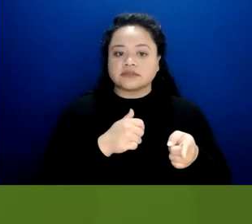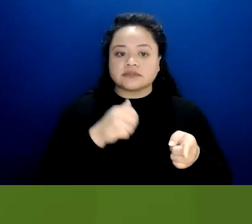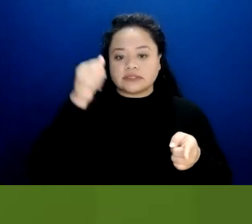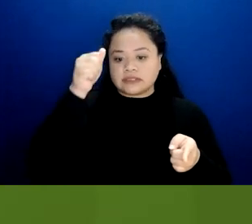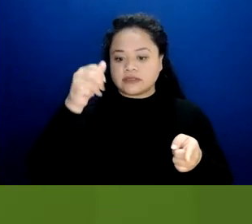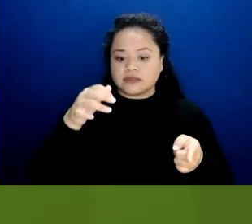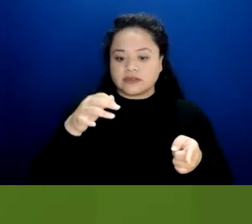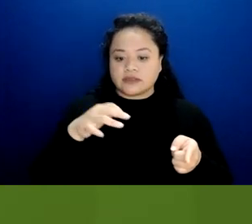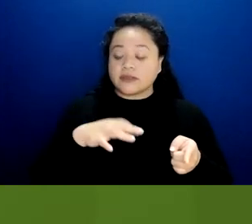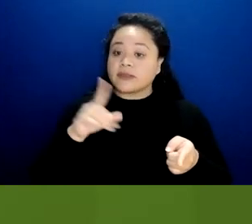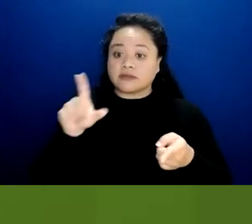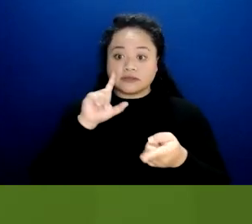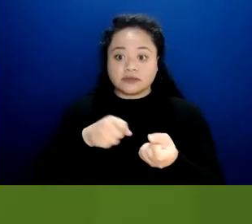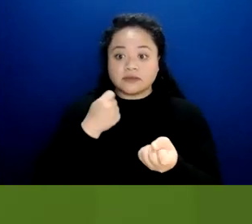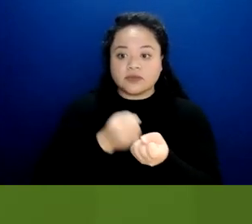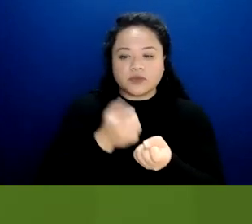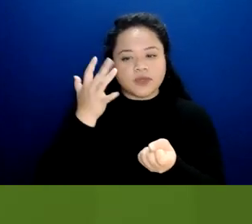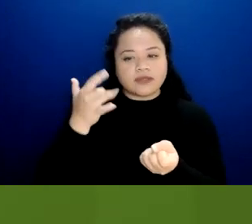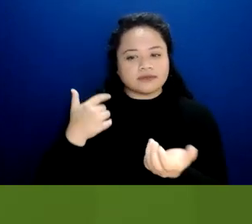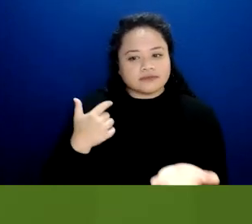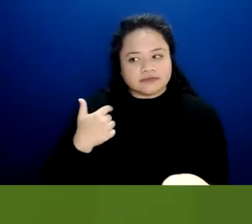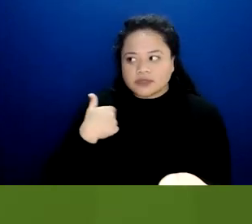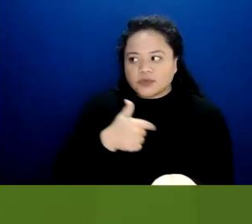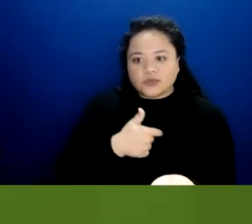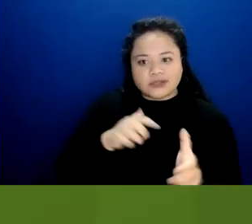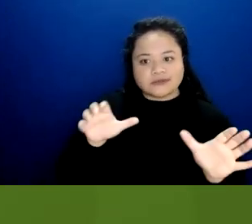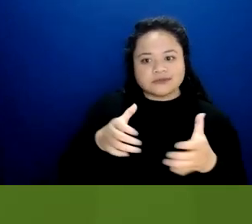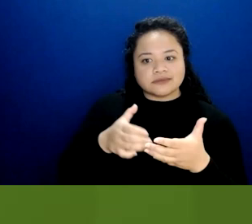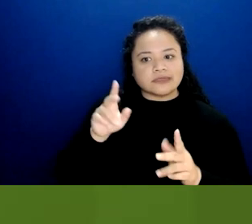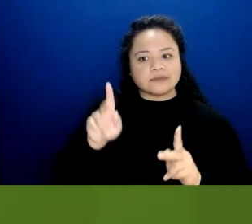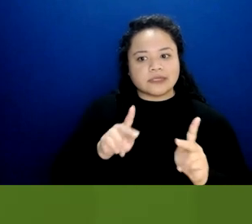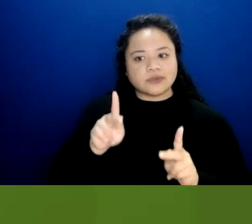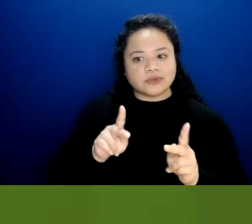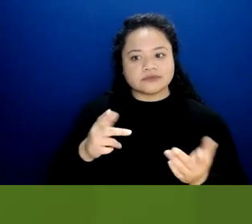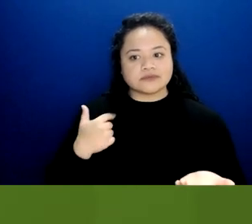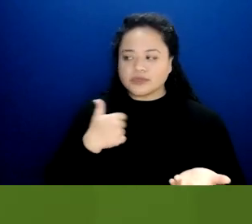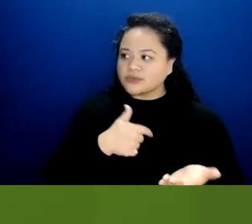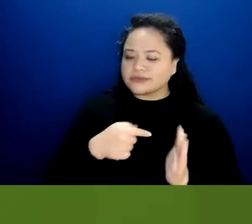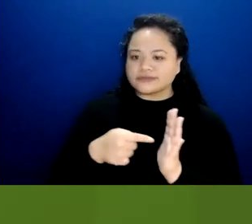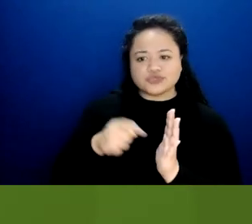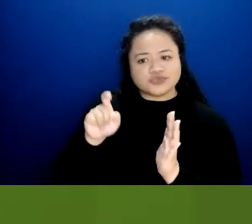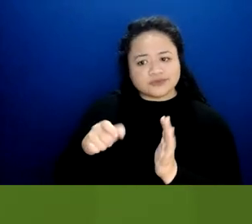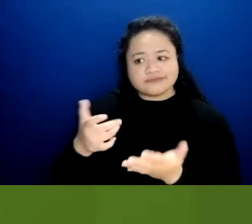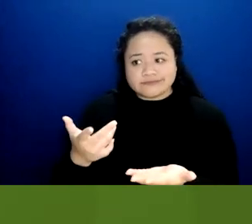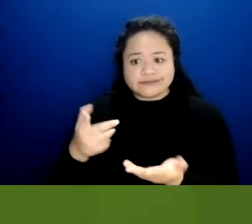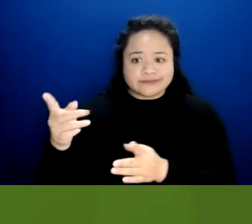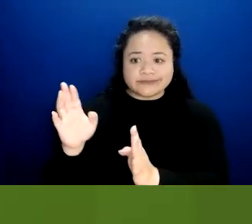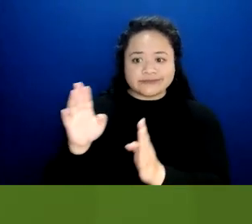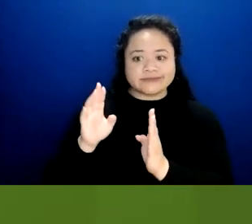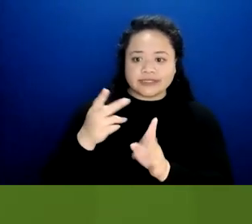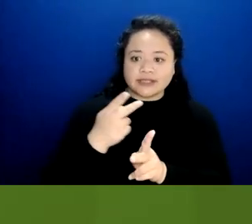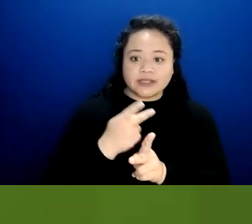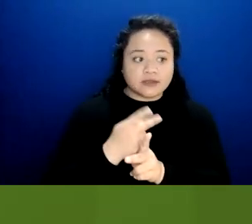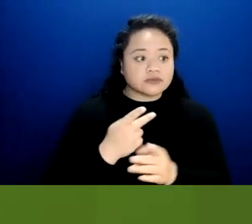we're people, you know, we're people who deserve care, who deserve to be seen holistically. We talk about these other forms of trauma and